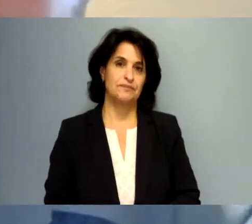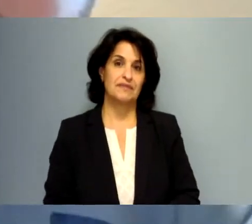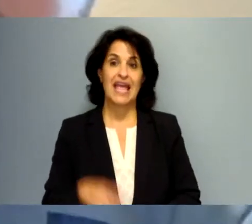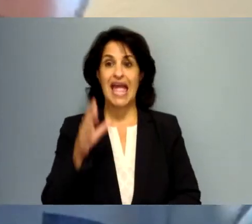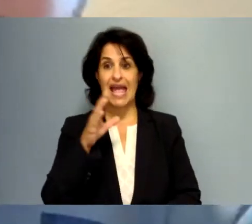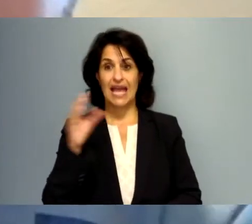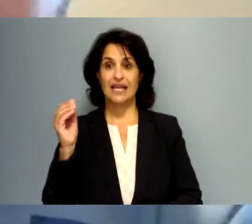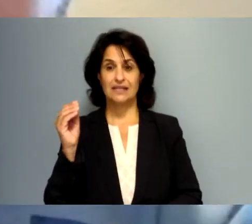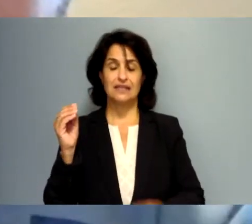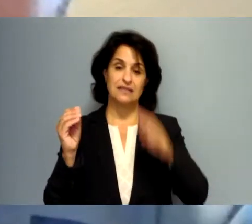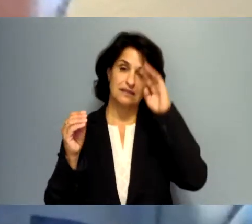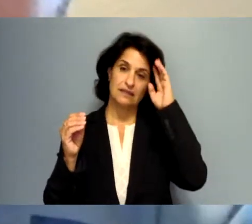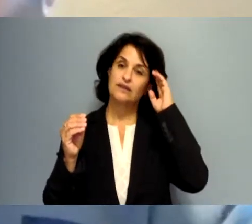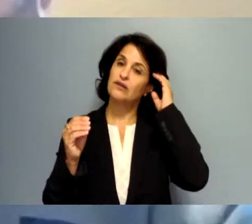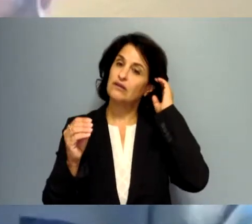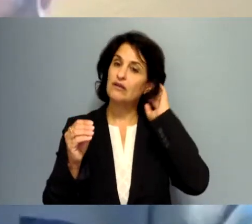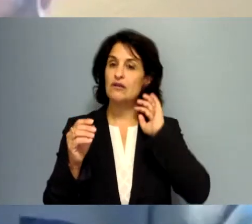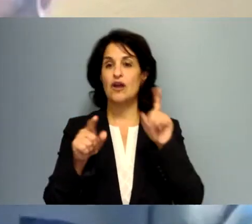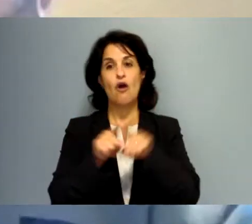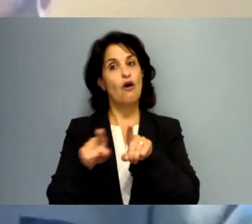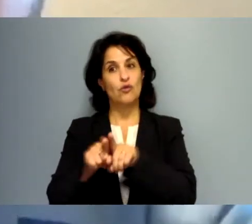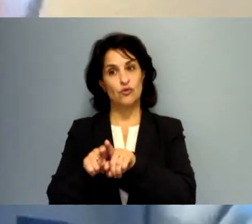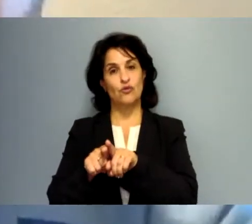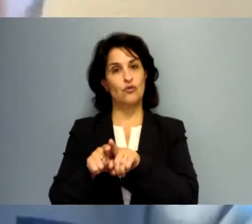In addition to all of this,